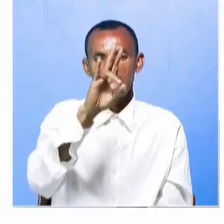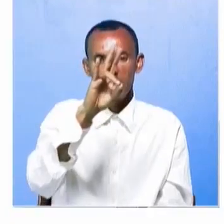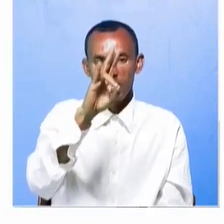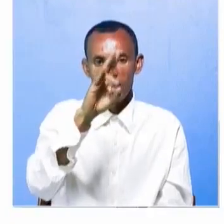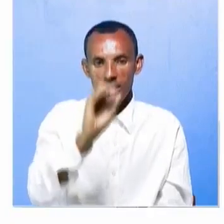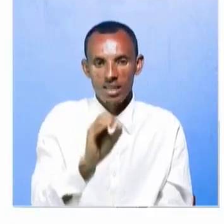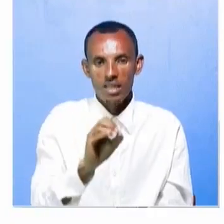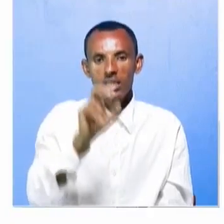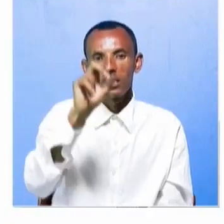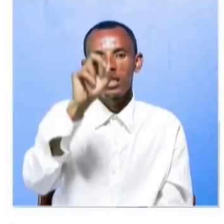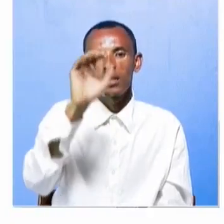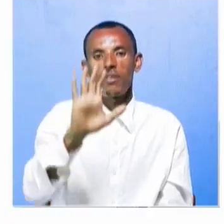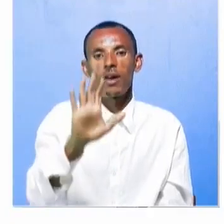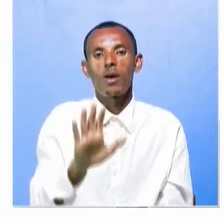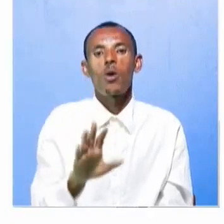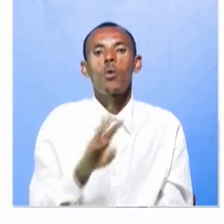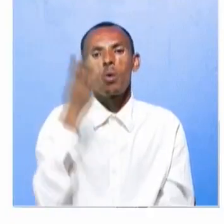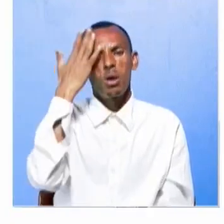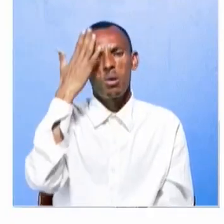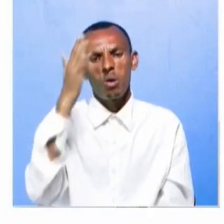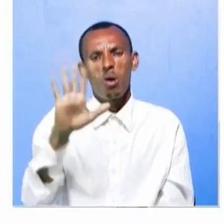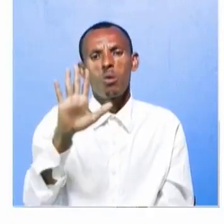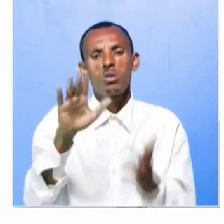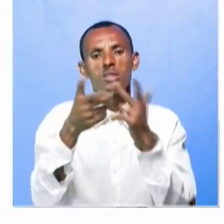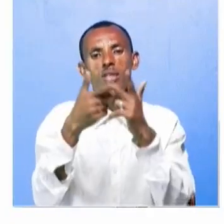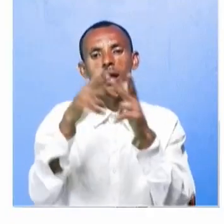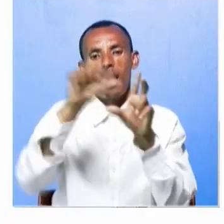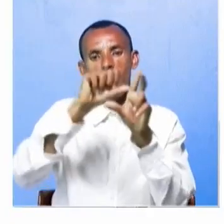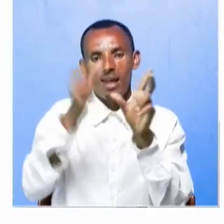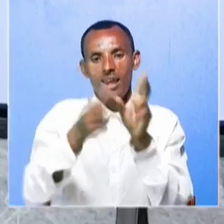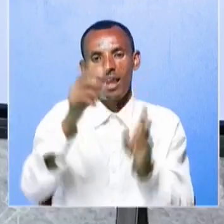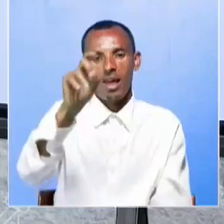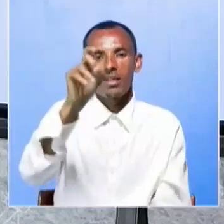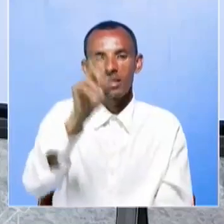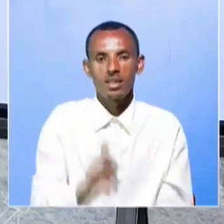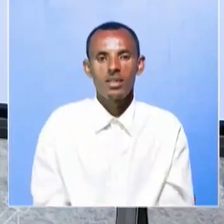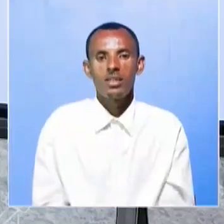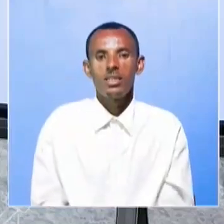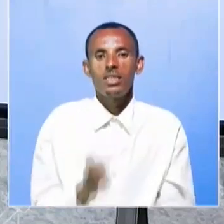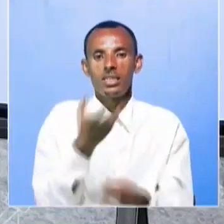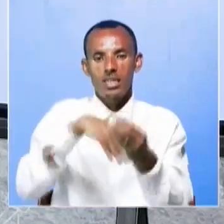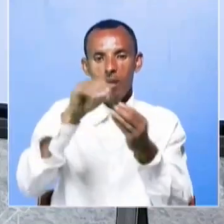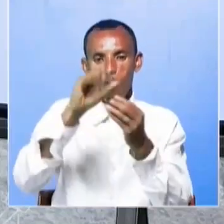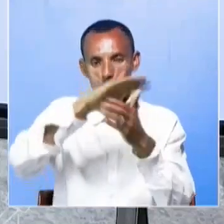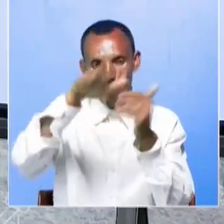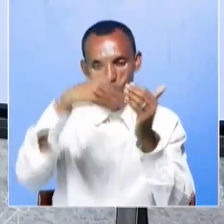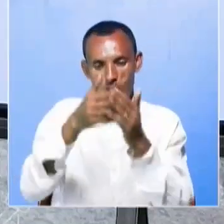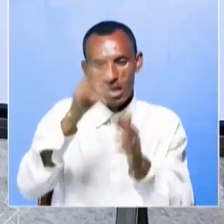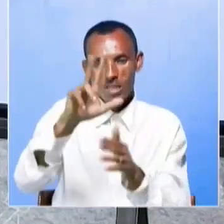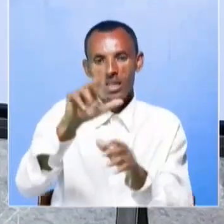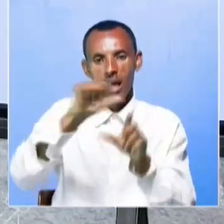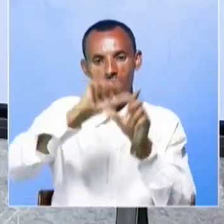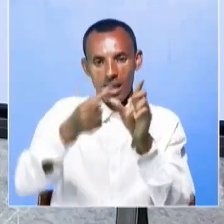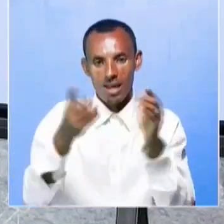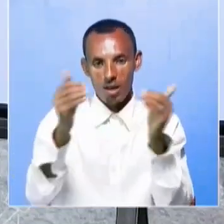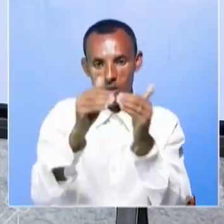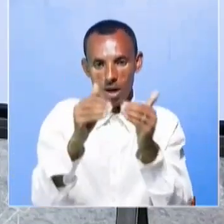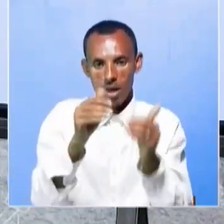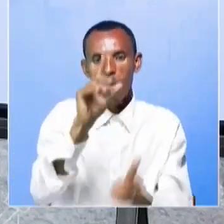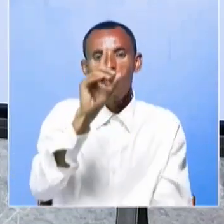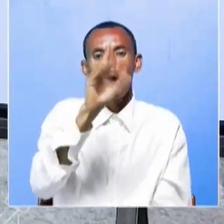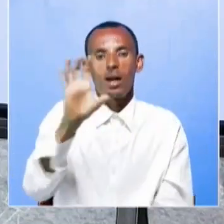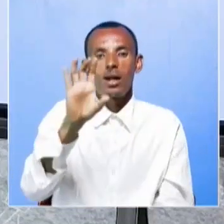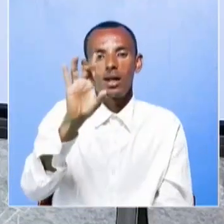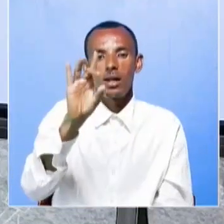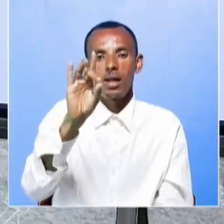35. We don't know the third angle, say that is x, but the sum of all these three angles must give us